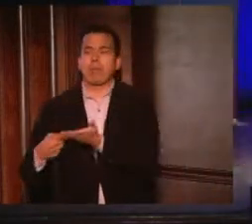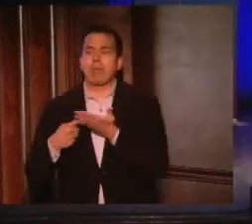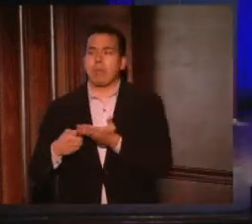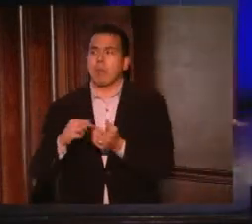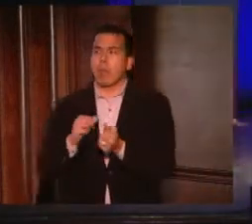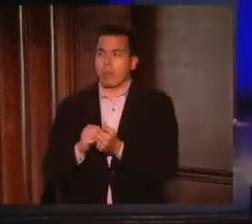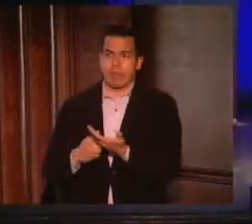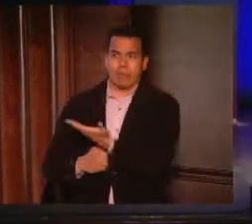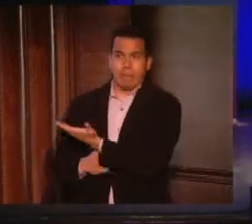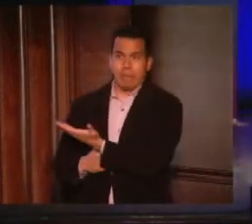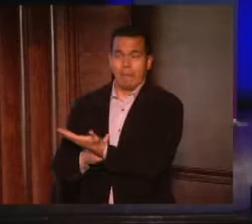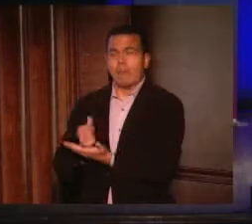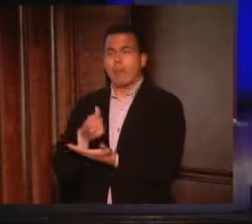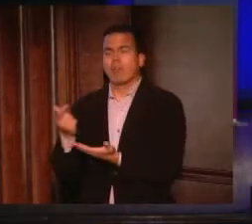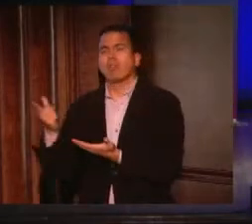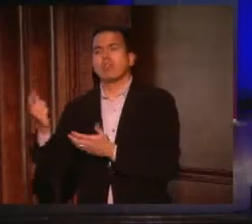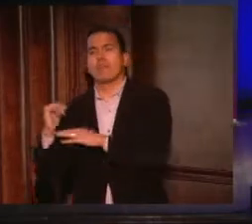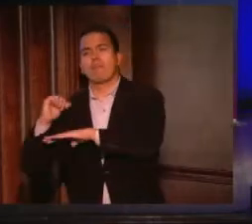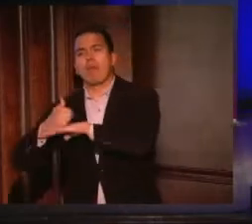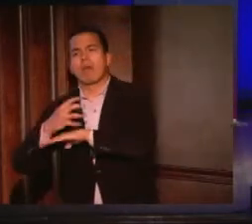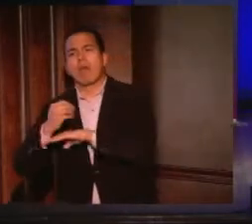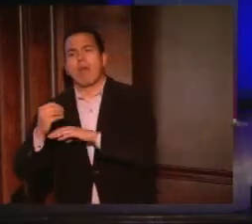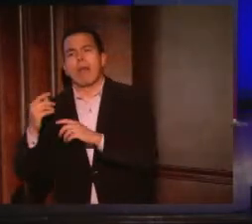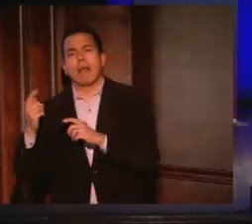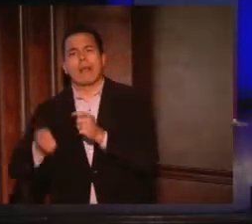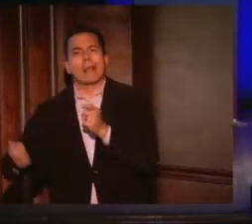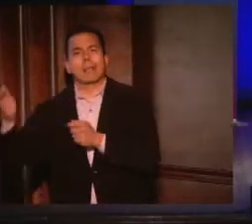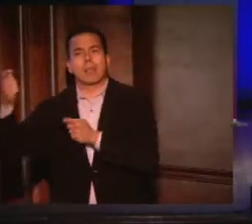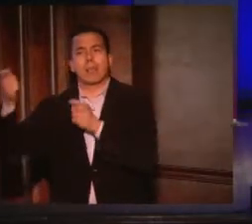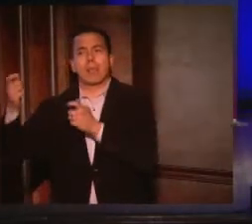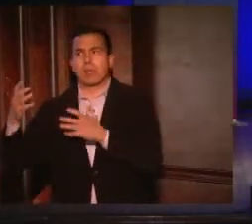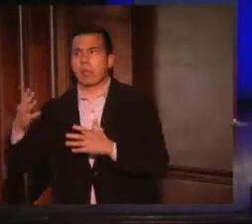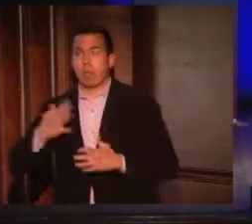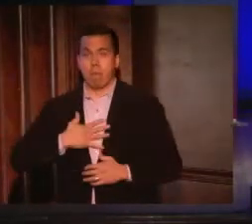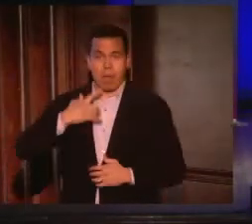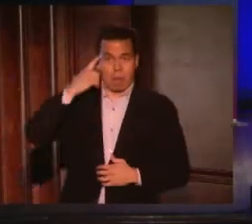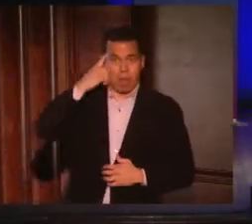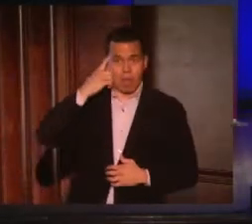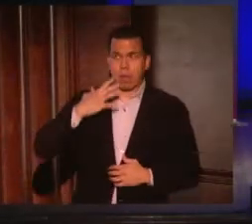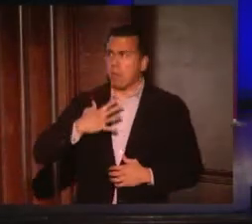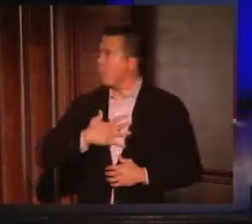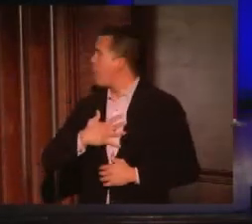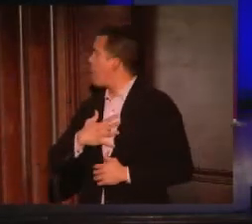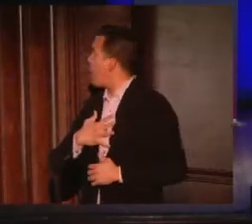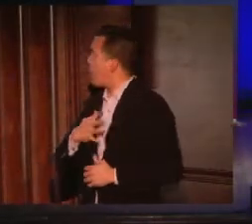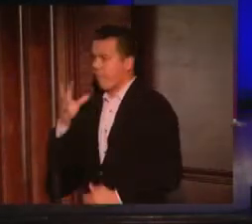WAFULA, founder and executive director of My Mind, My Funk.